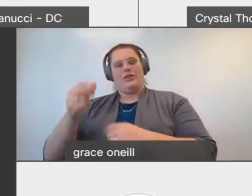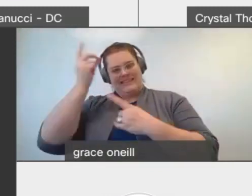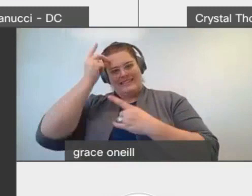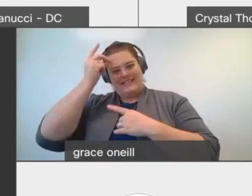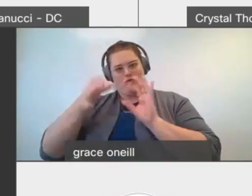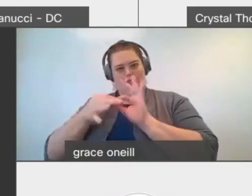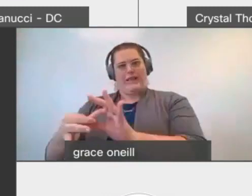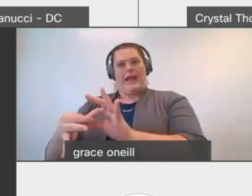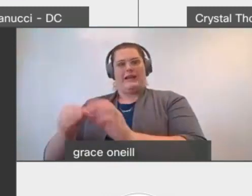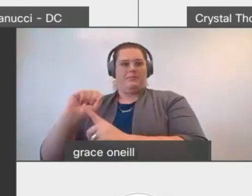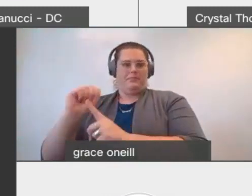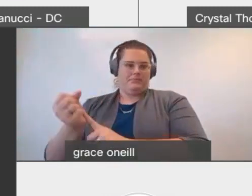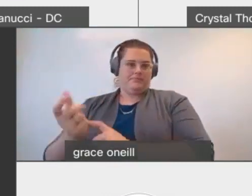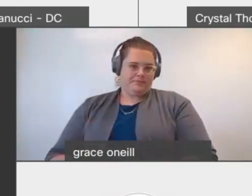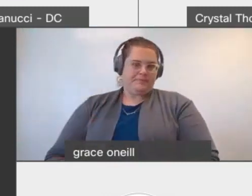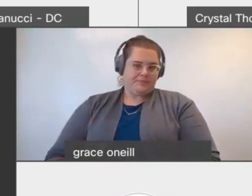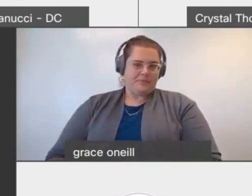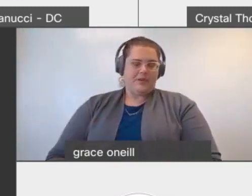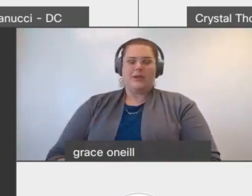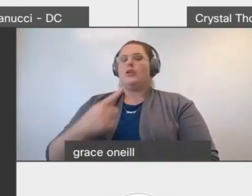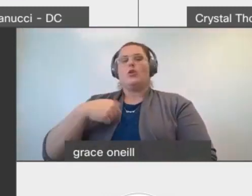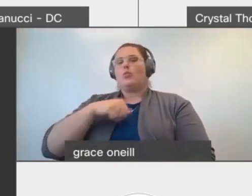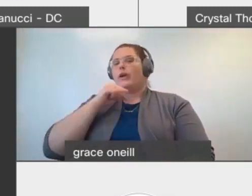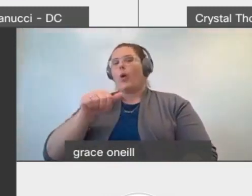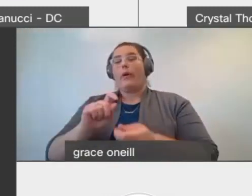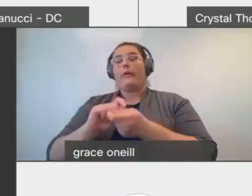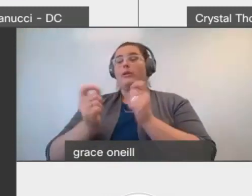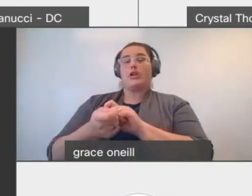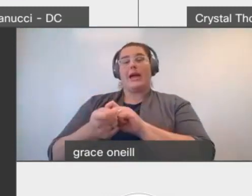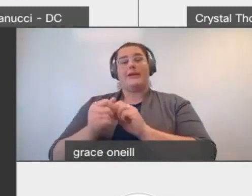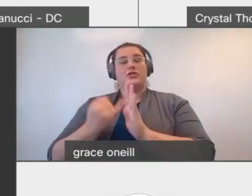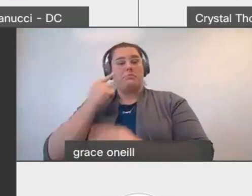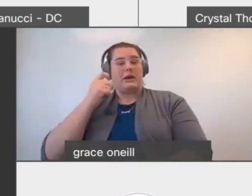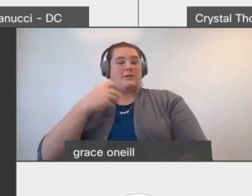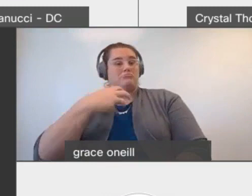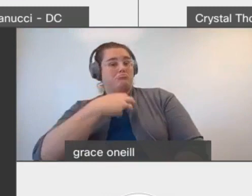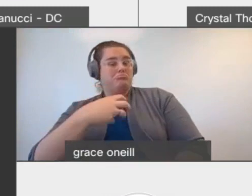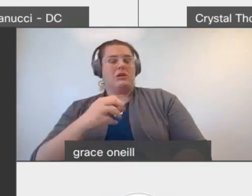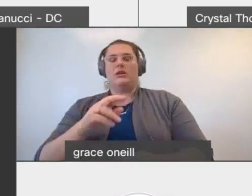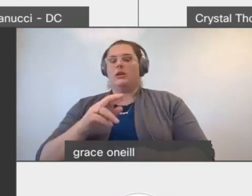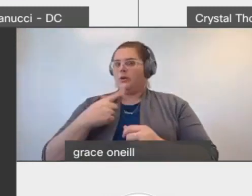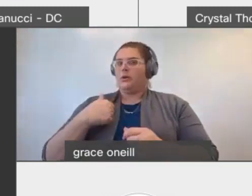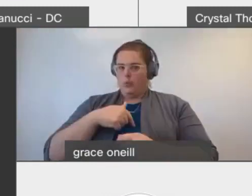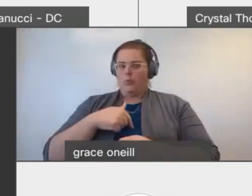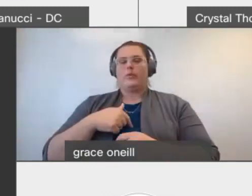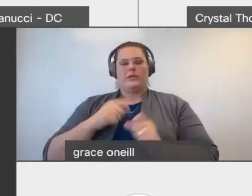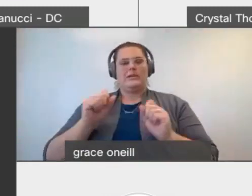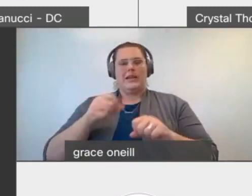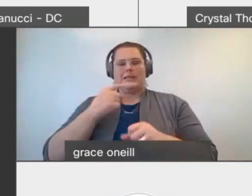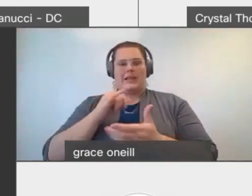lightly. And so we are having continued discussions. And that's all I can really say about that at this time.